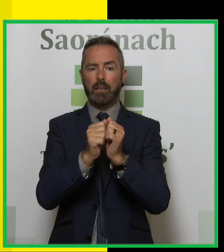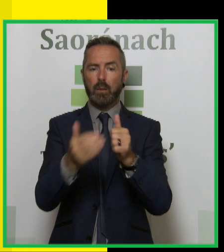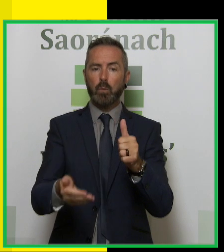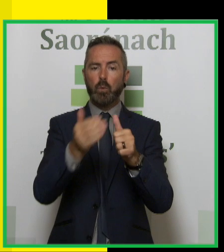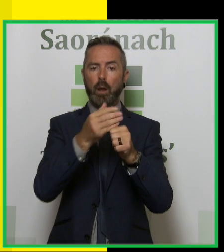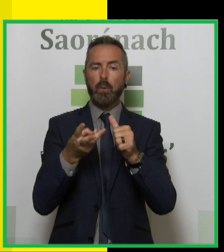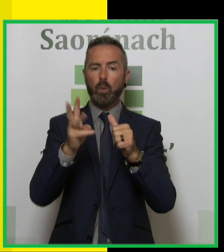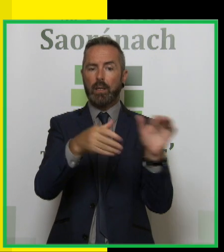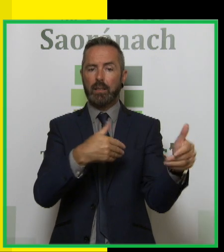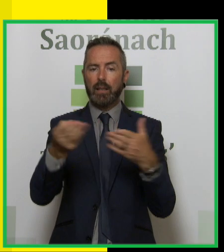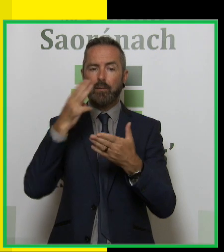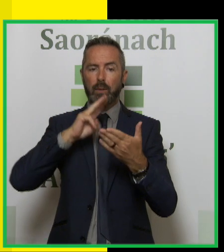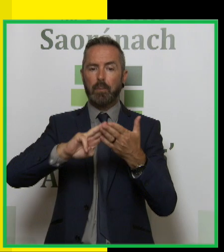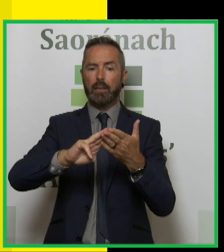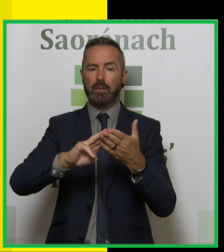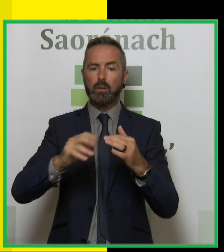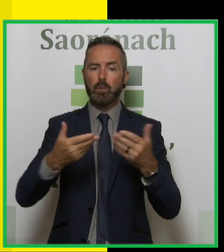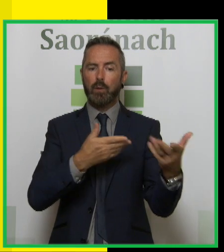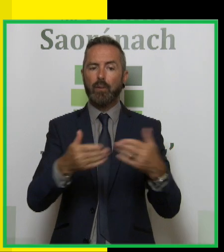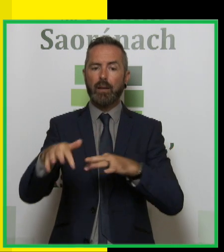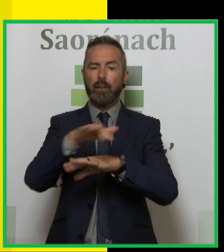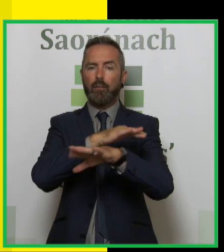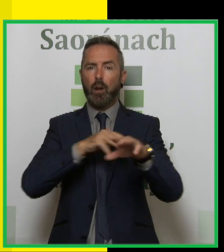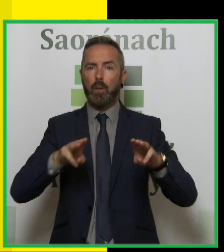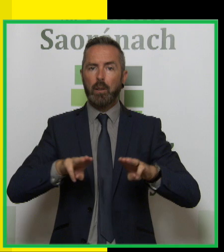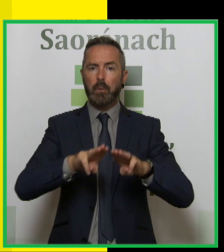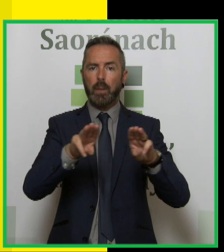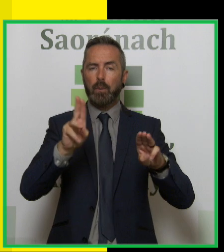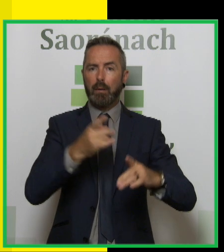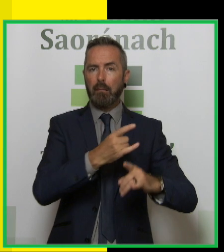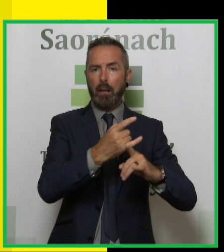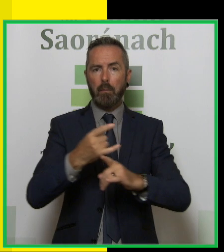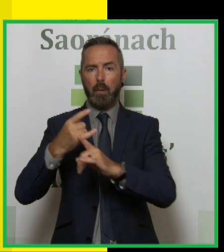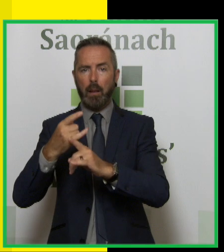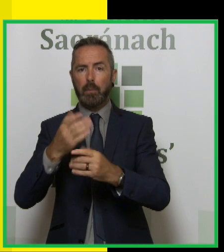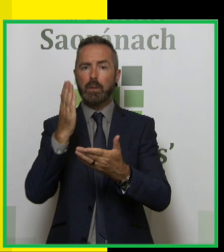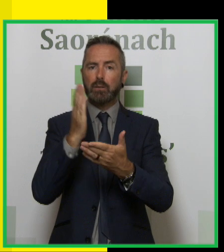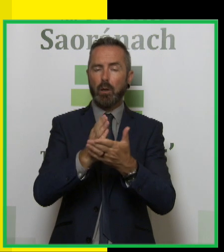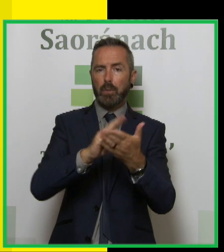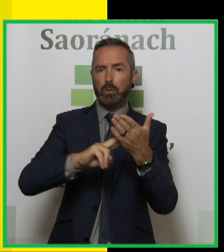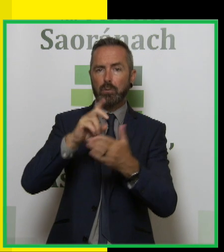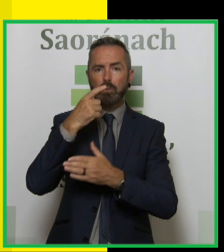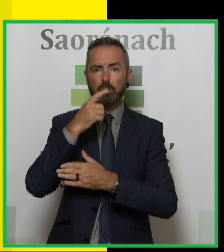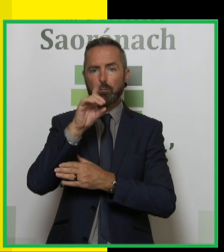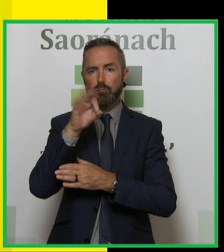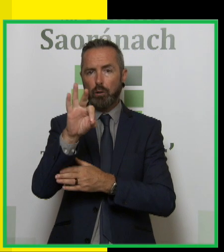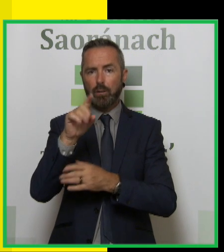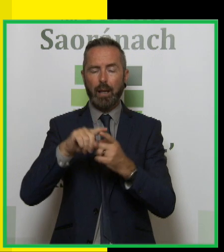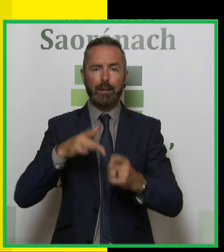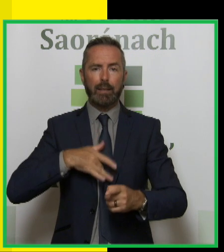recovery. NA meetings provide an environment with which people can help one another stop using drugs and learn to live drug-free.